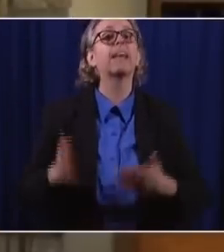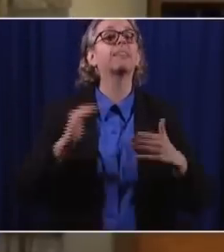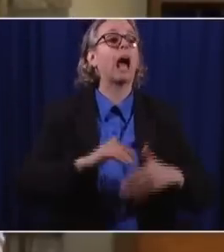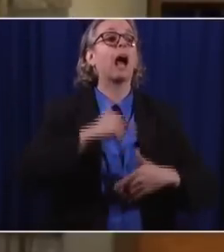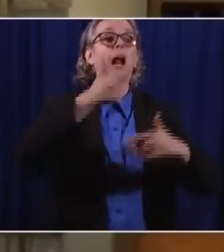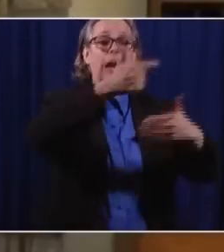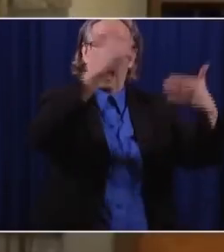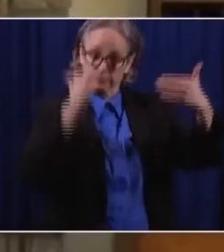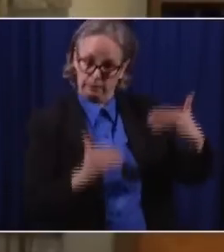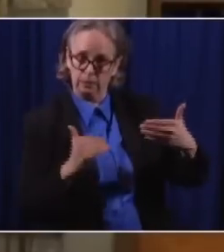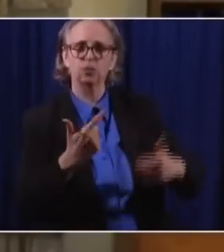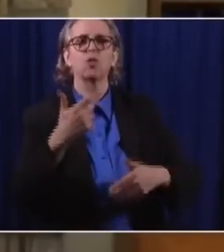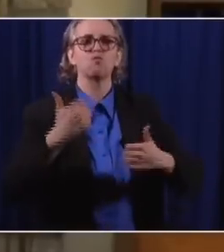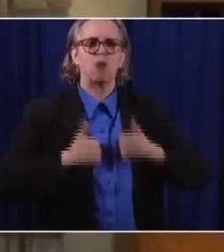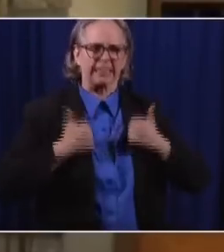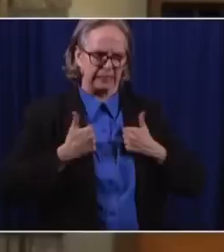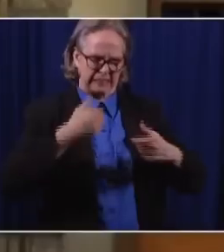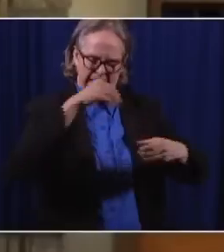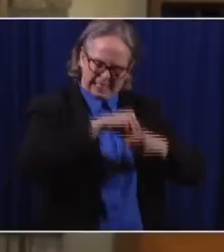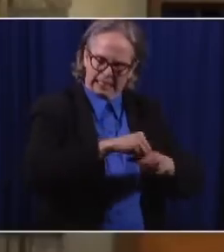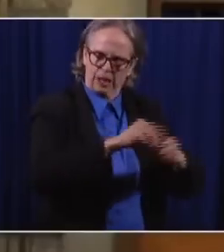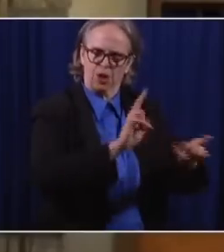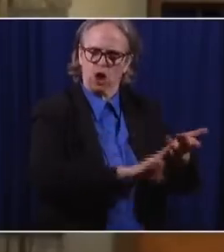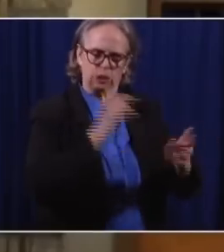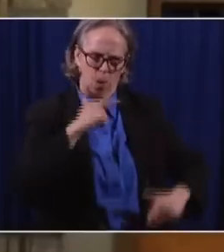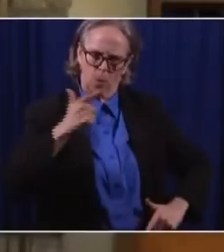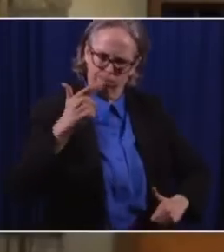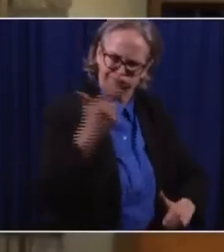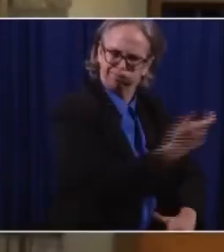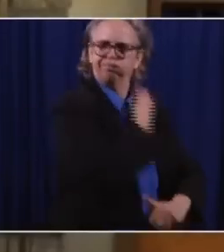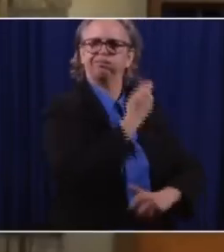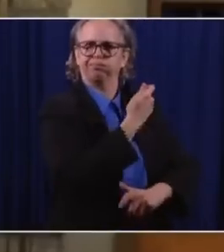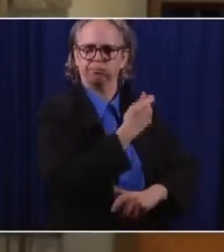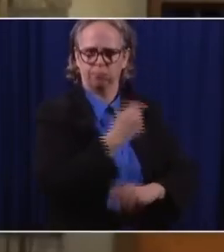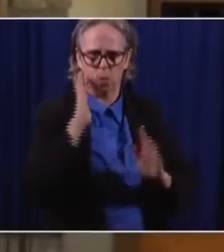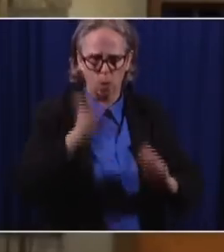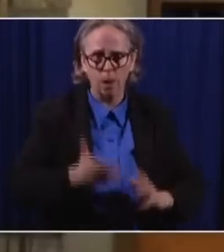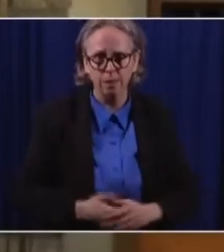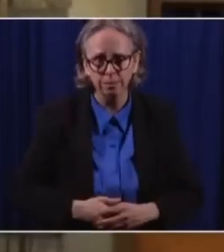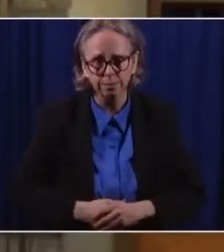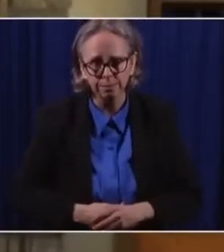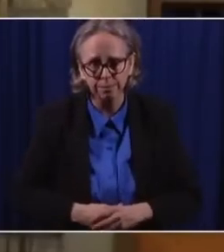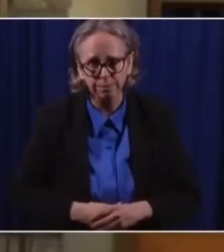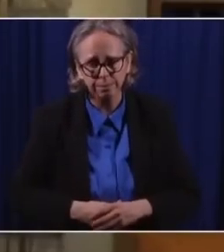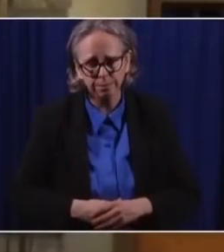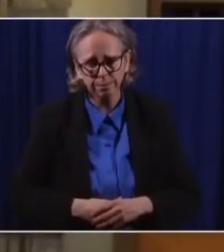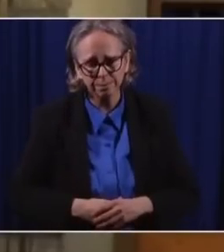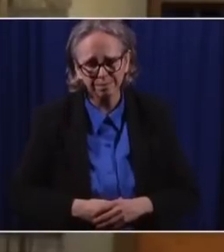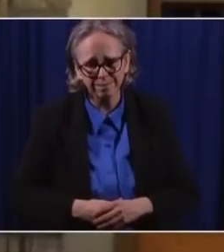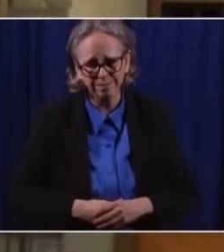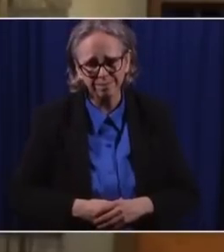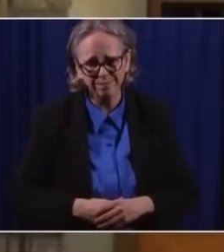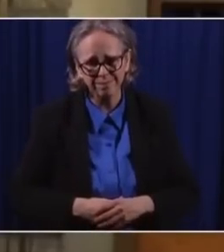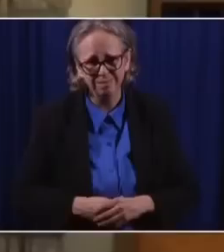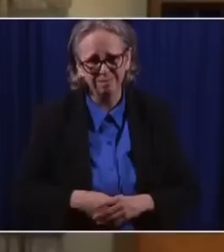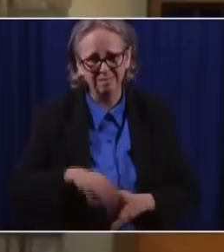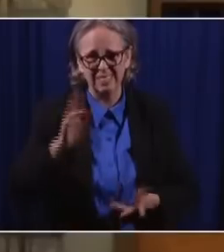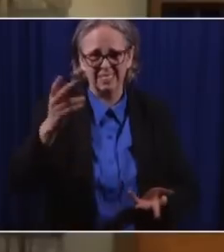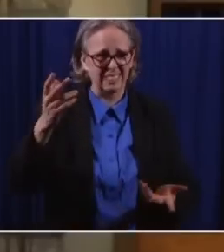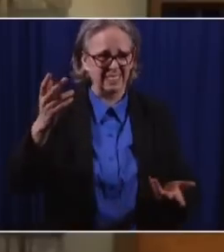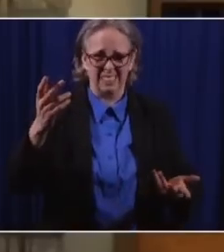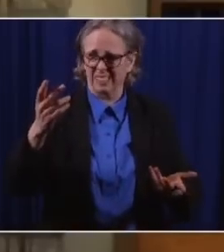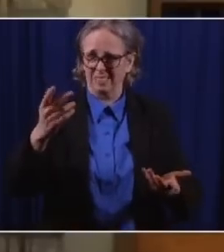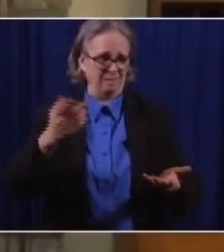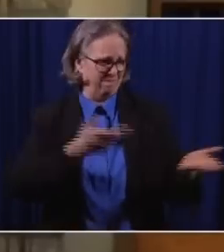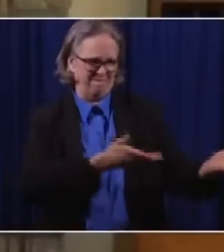themselves, who are the residents of the nursing home. But we have vulnerable people out there. And it's not